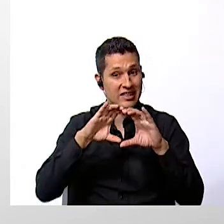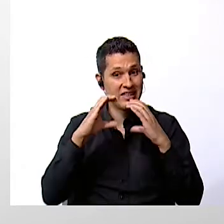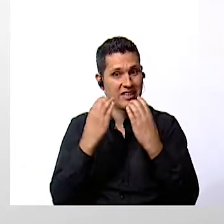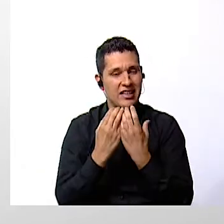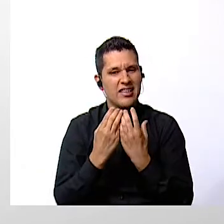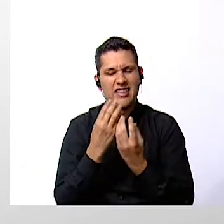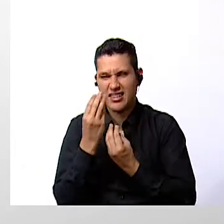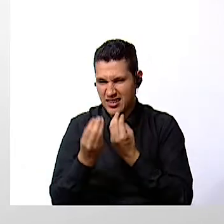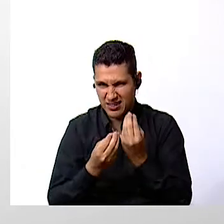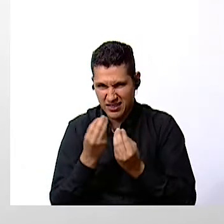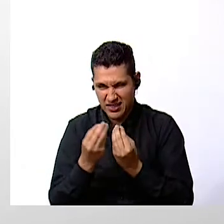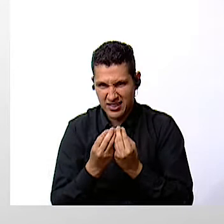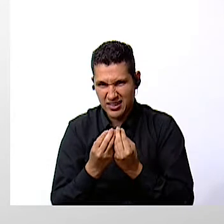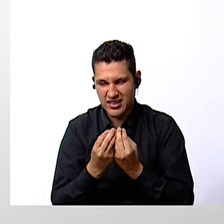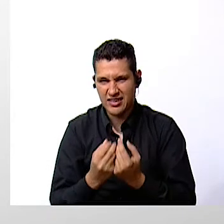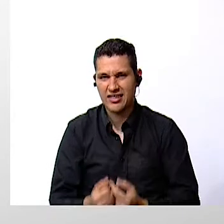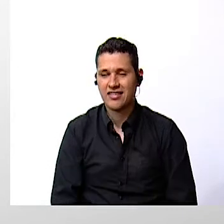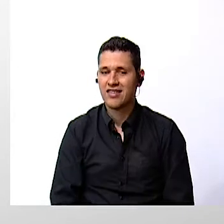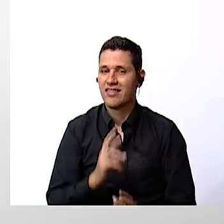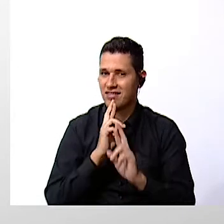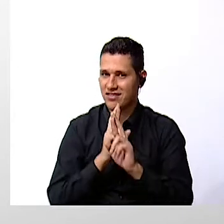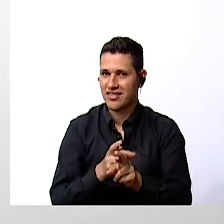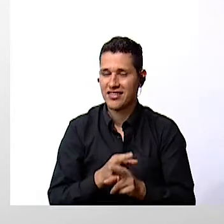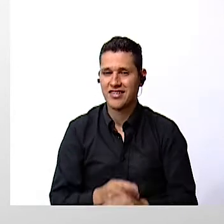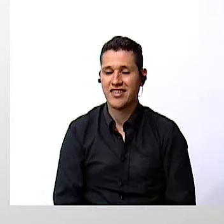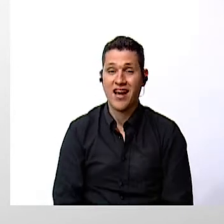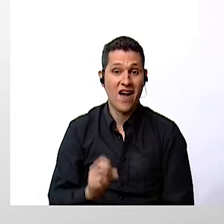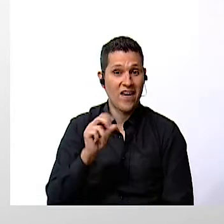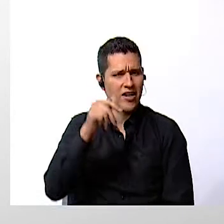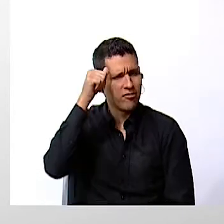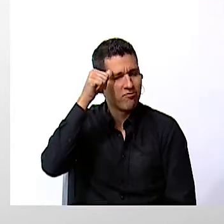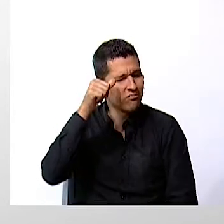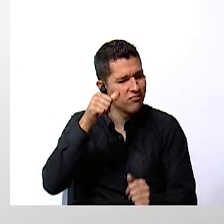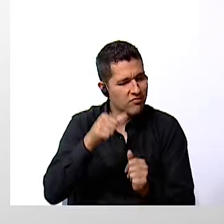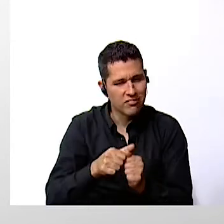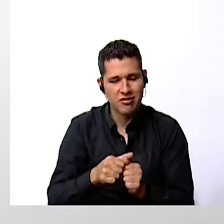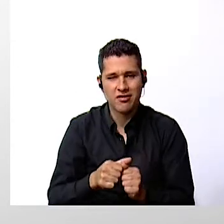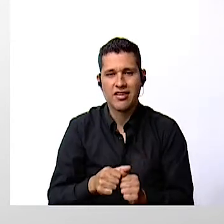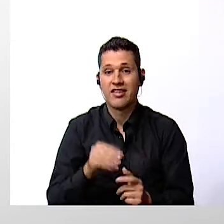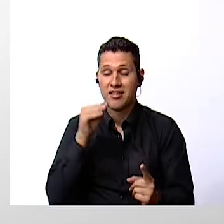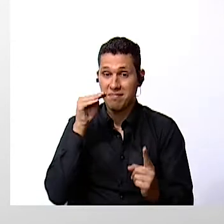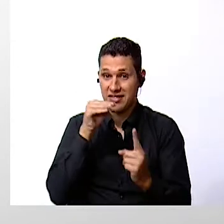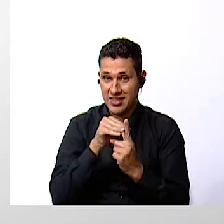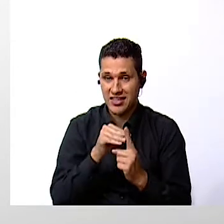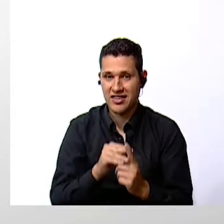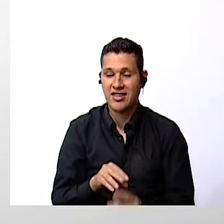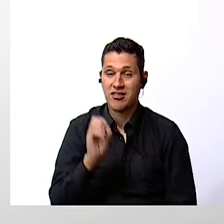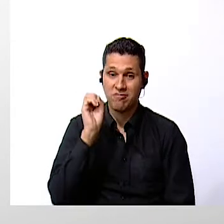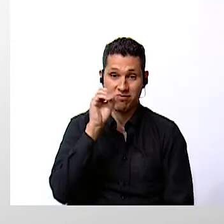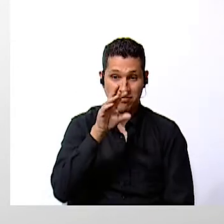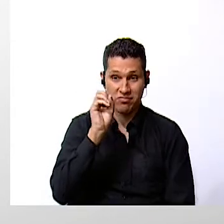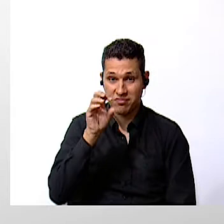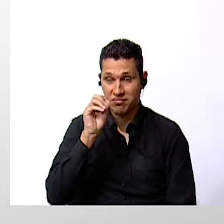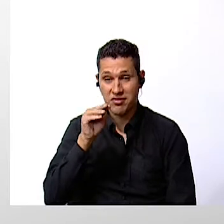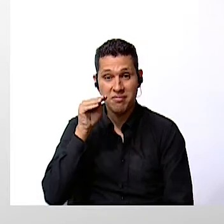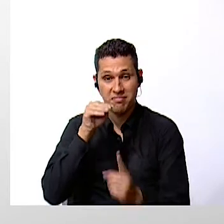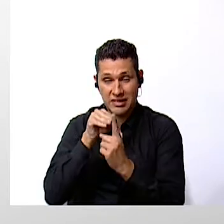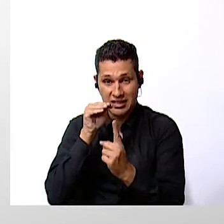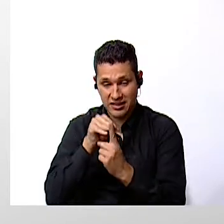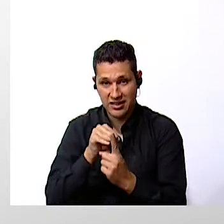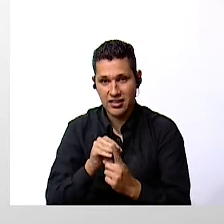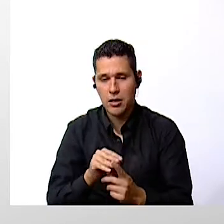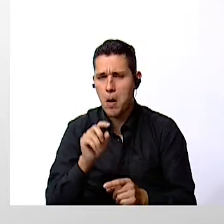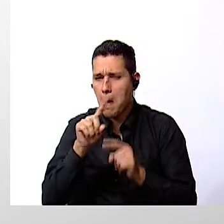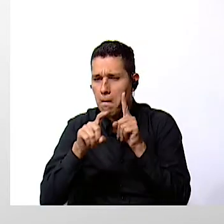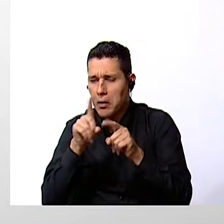have the answer. Okay, remember to send messages. Recuerden enviar los mensajes preguntándole